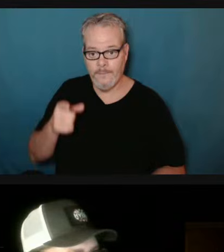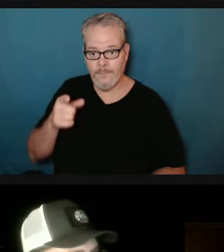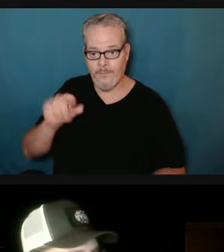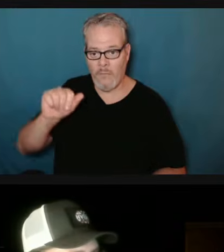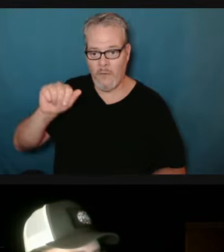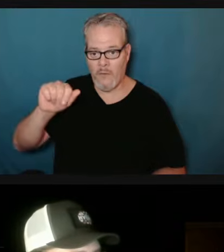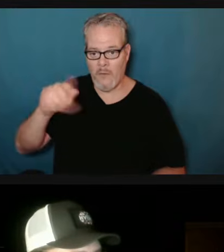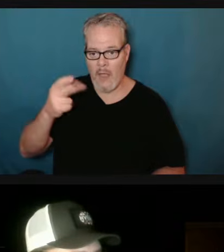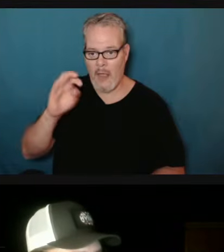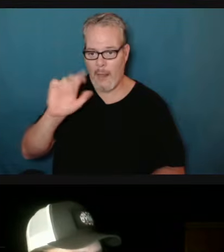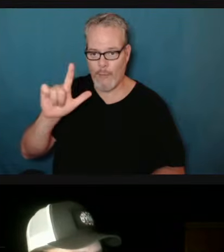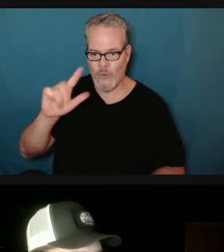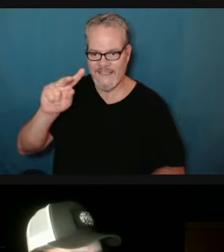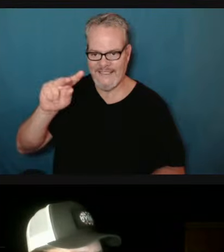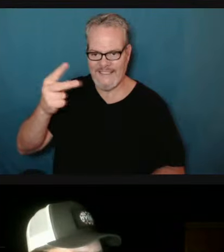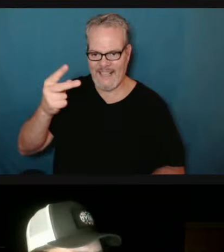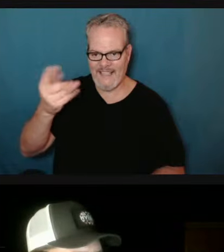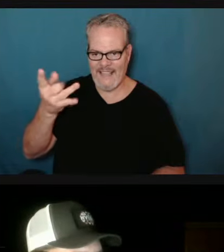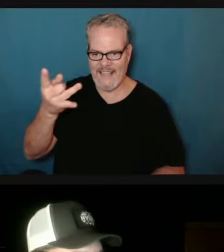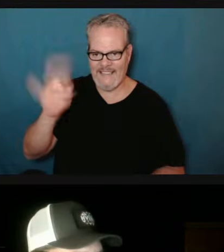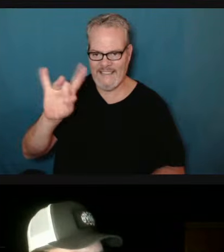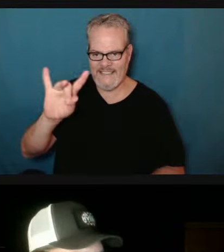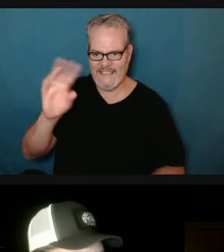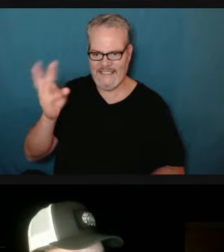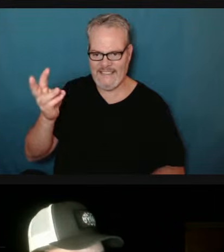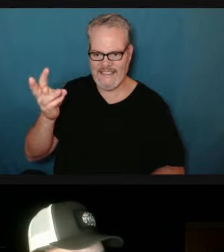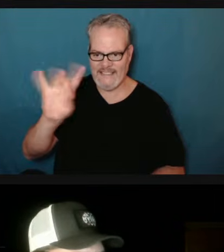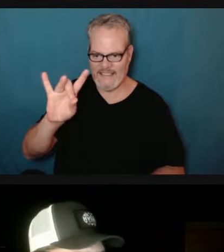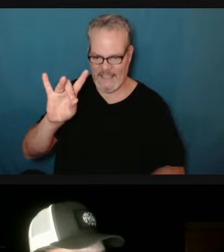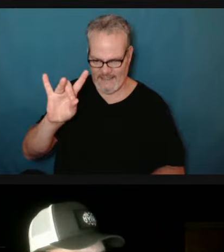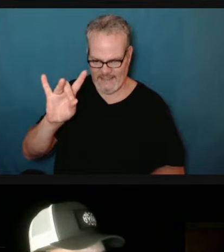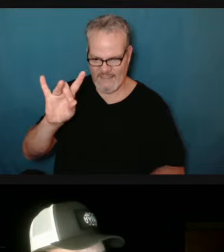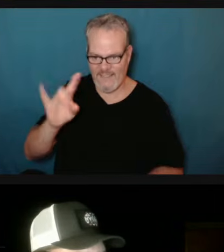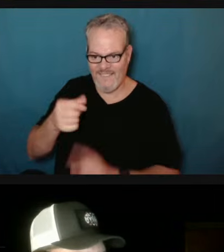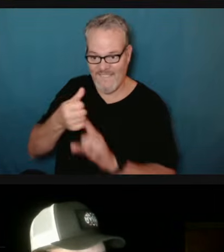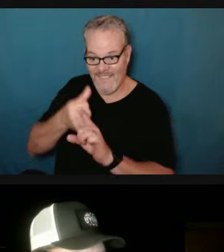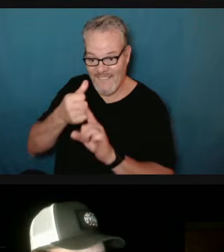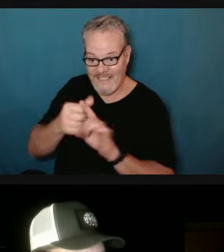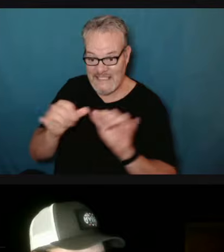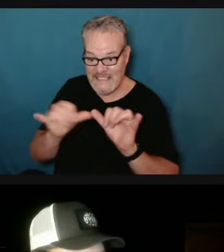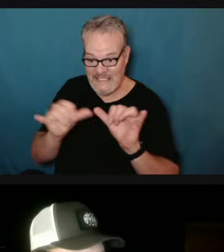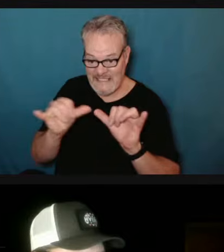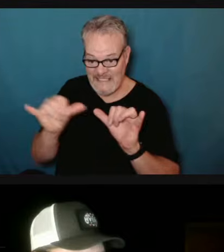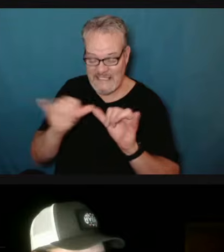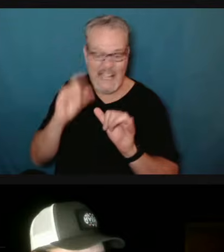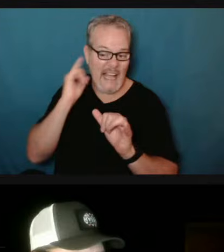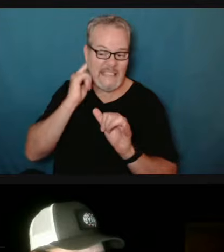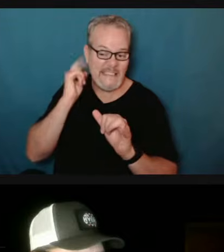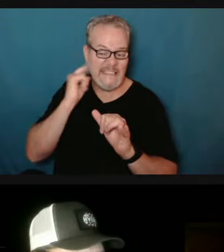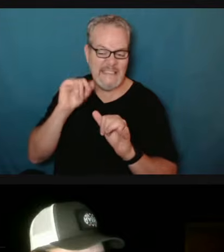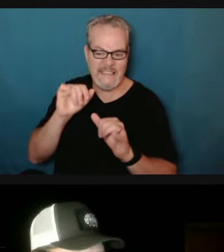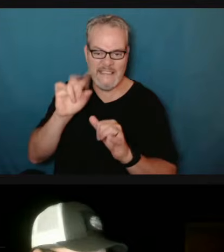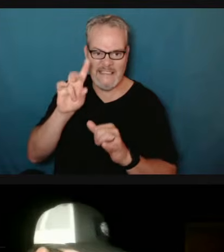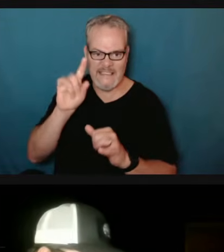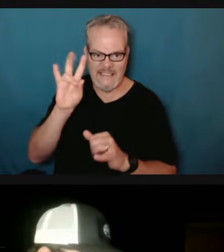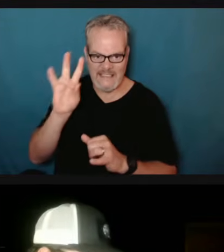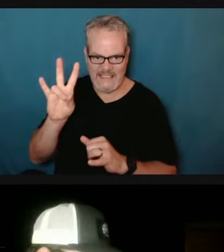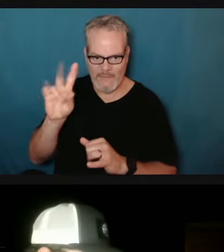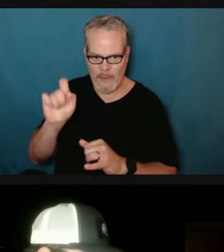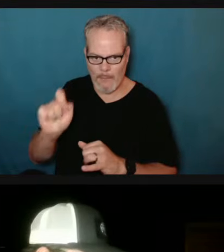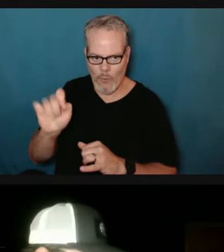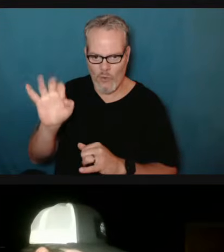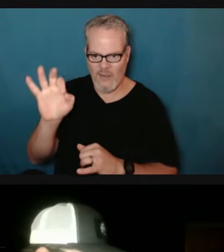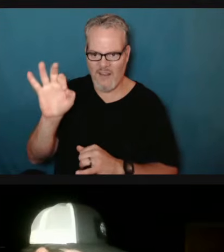2nd, 1868. And that was estimated to have been at least a 7.9, as Cindy said.